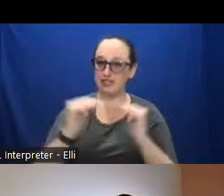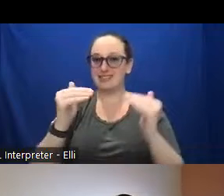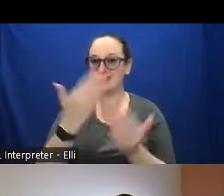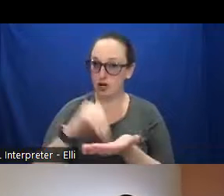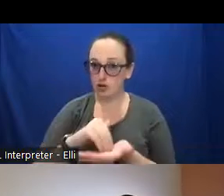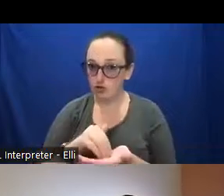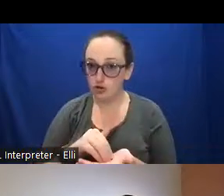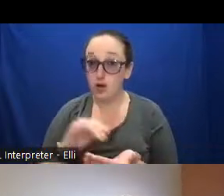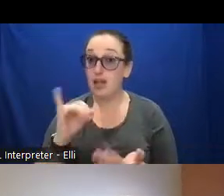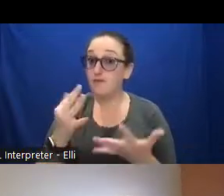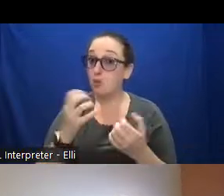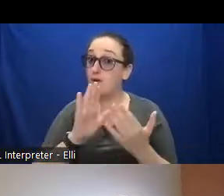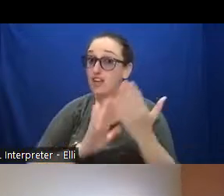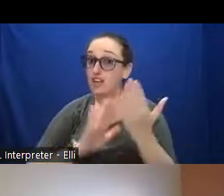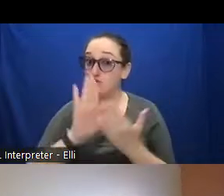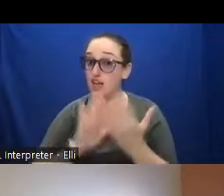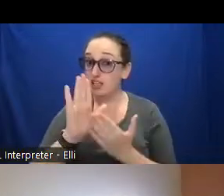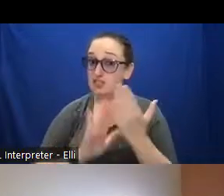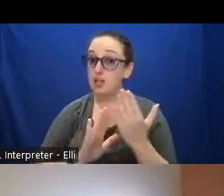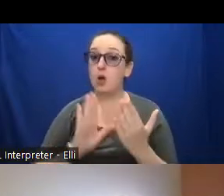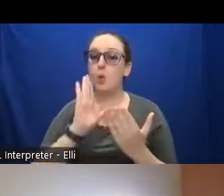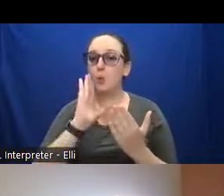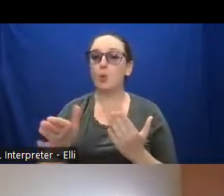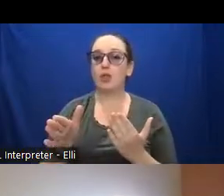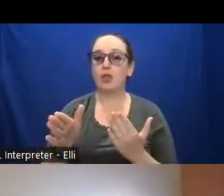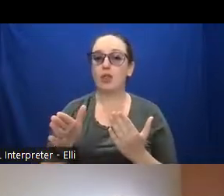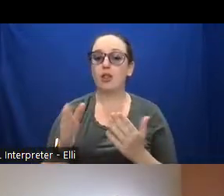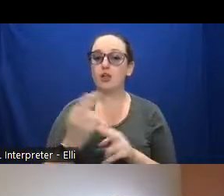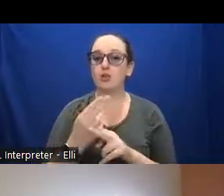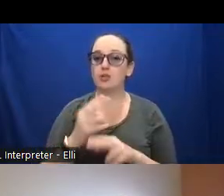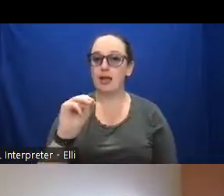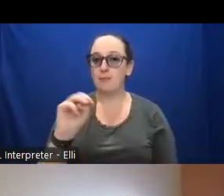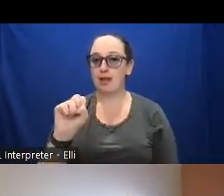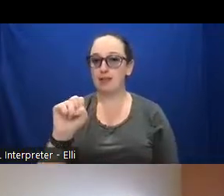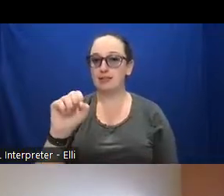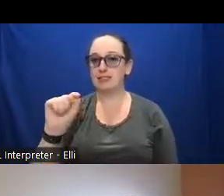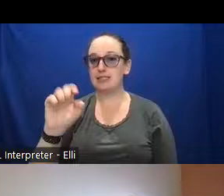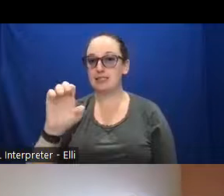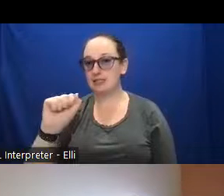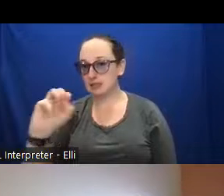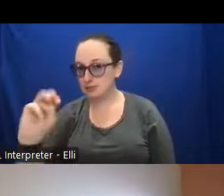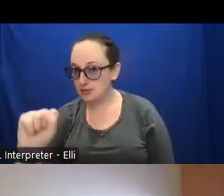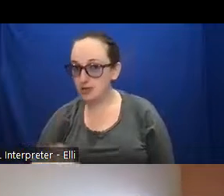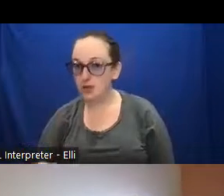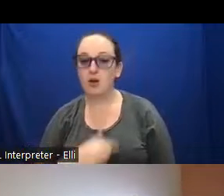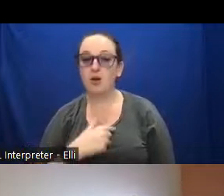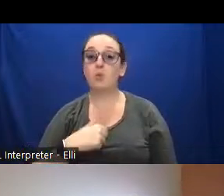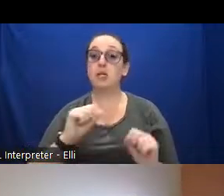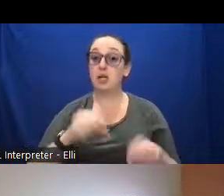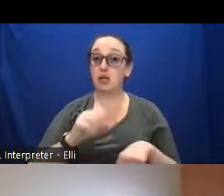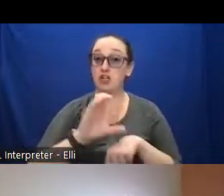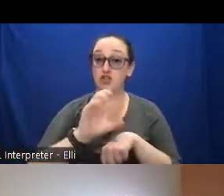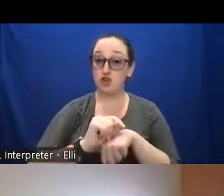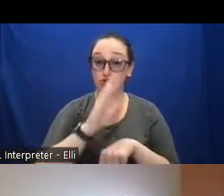via Teams, so we can virtually connect. We do consultations in the emergency